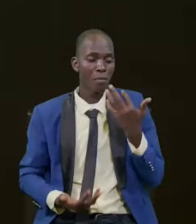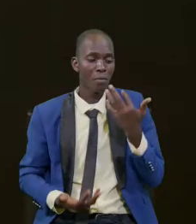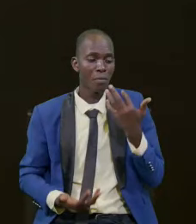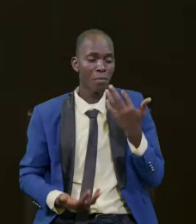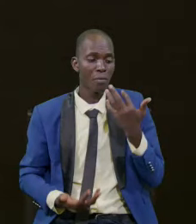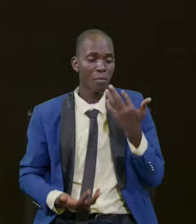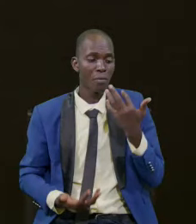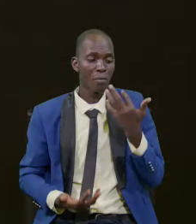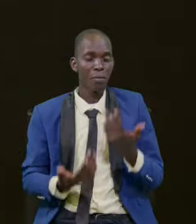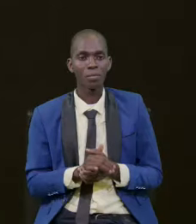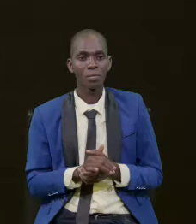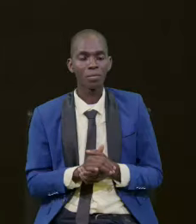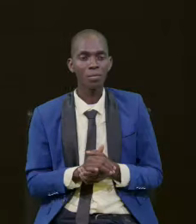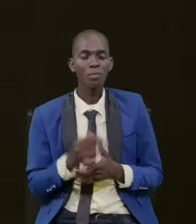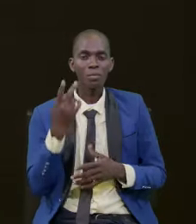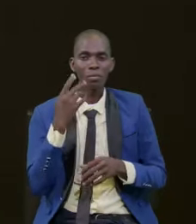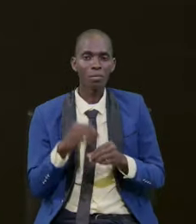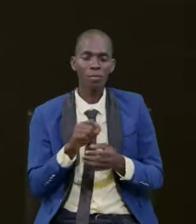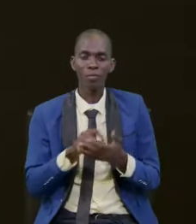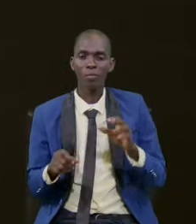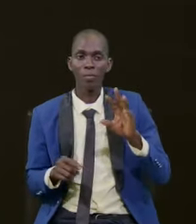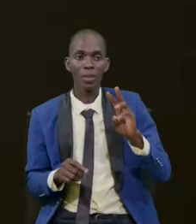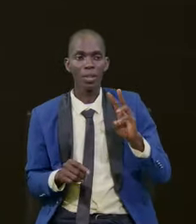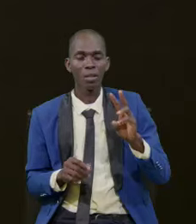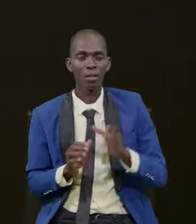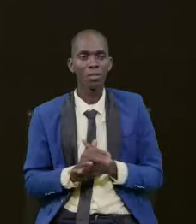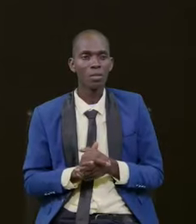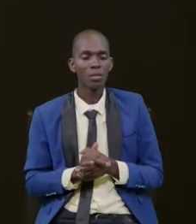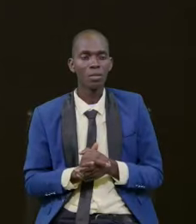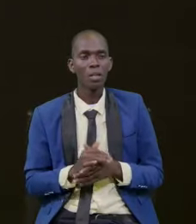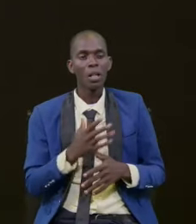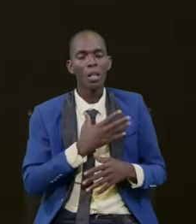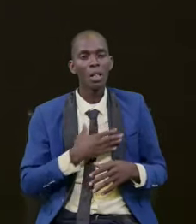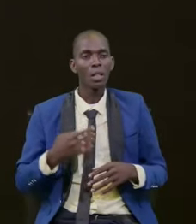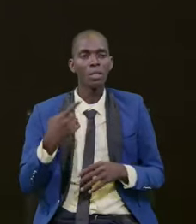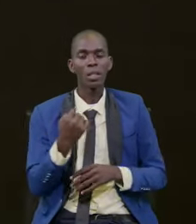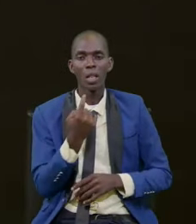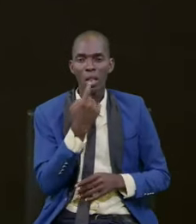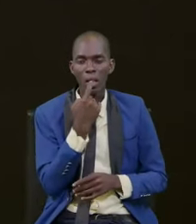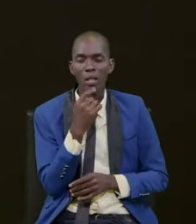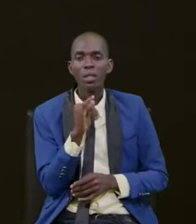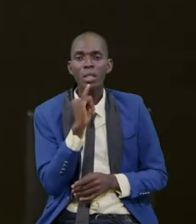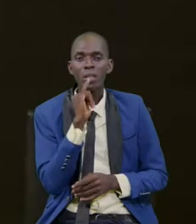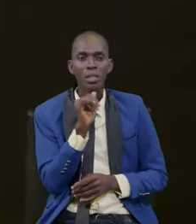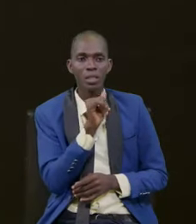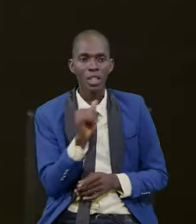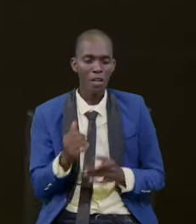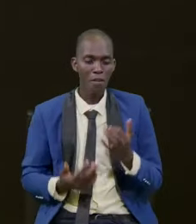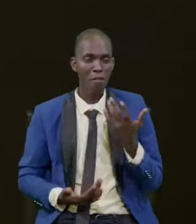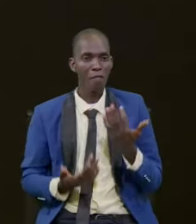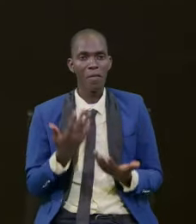Look at verse 6. In verse 6, it says, and the tongue is a fire,